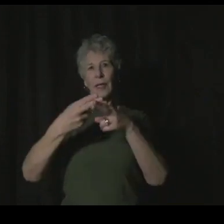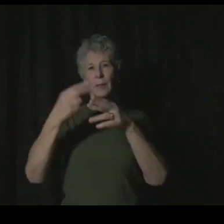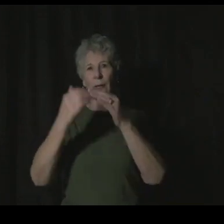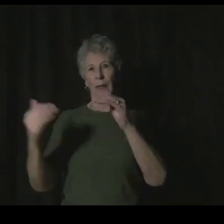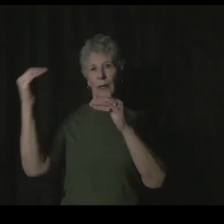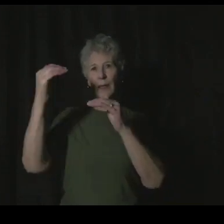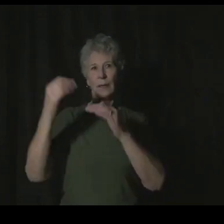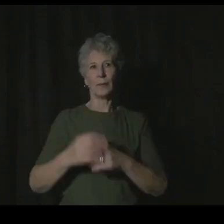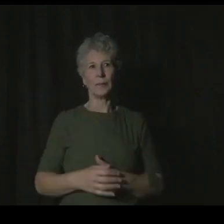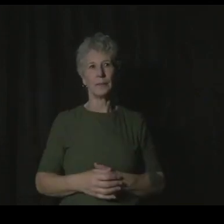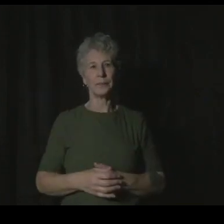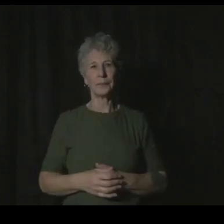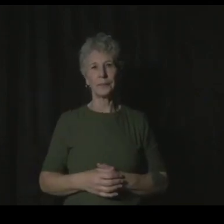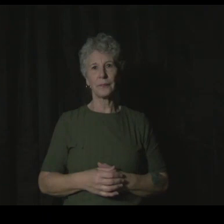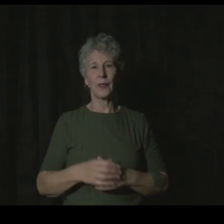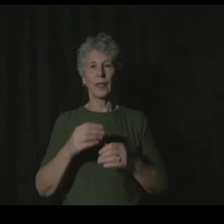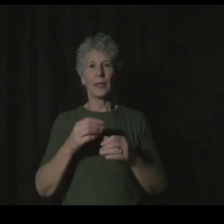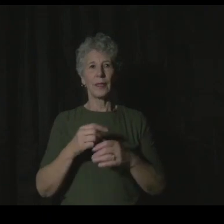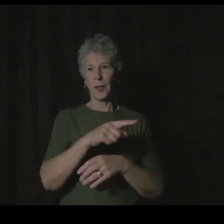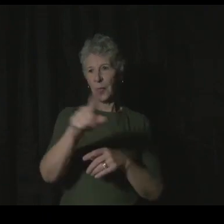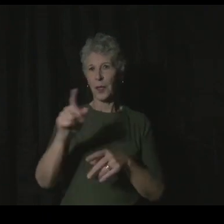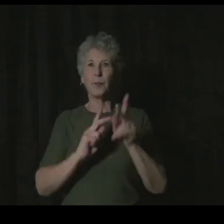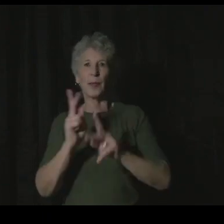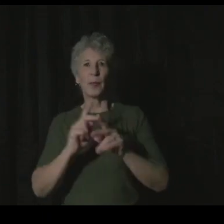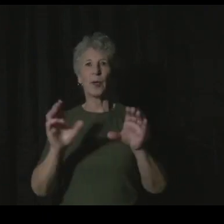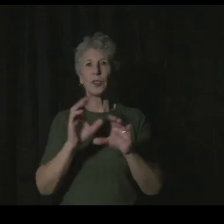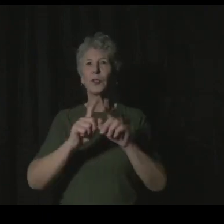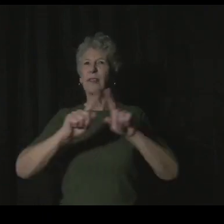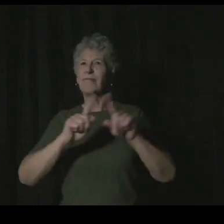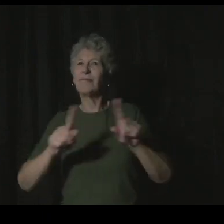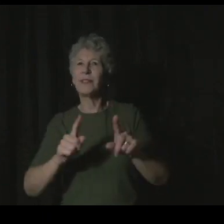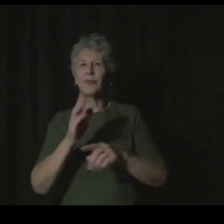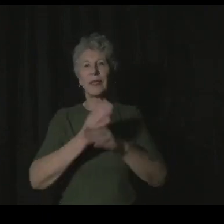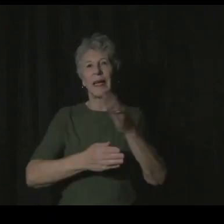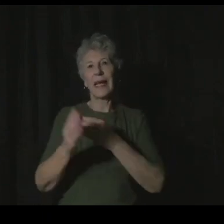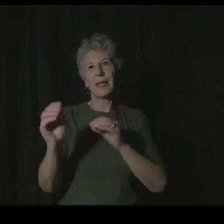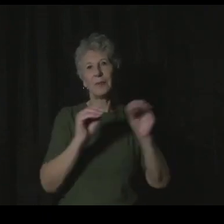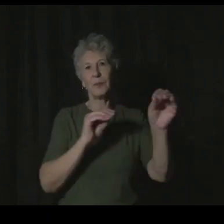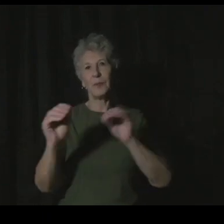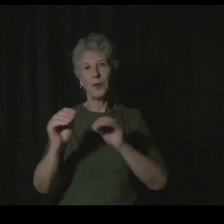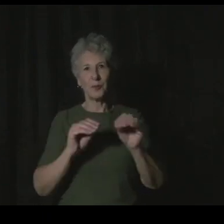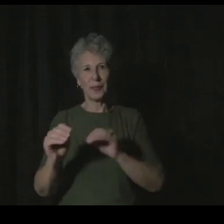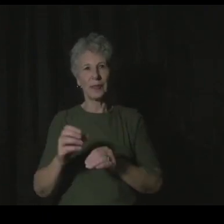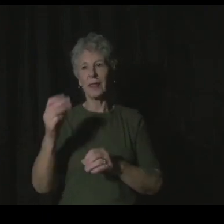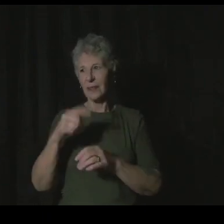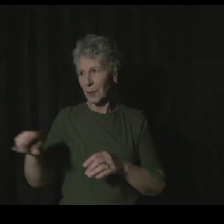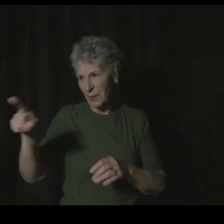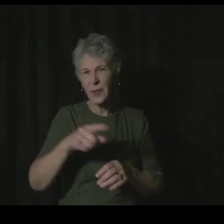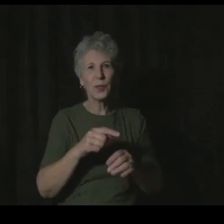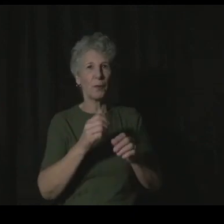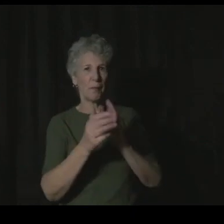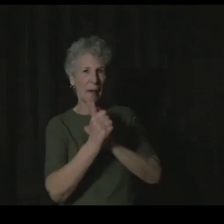on high. You do this. There you go. You got it. All right. Did a lot of you already know this already? So some of you are experts.